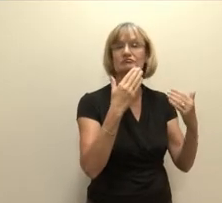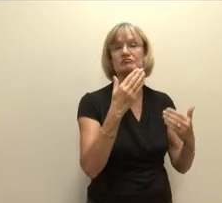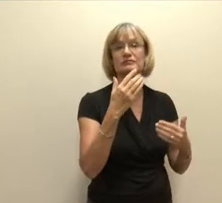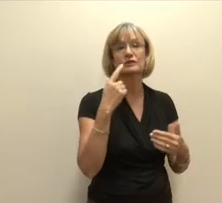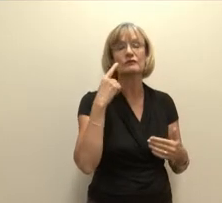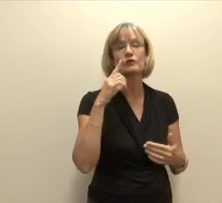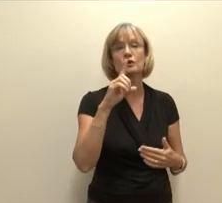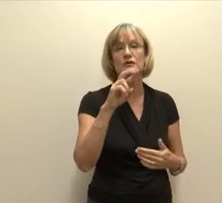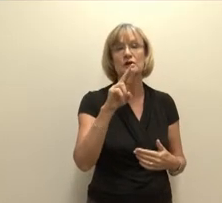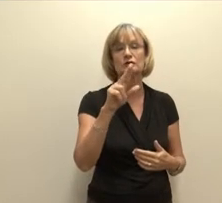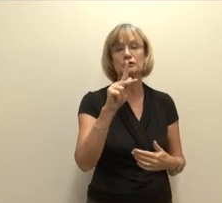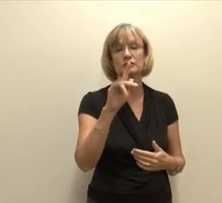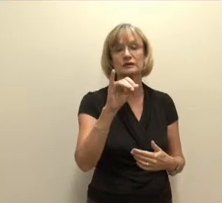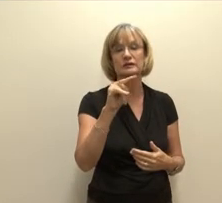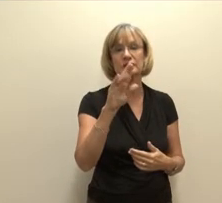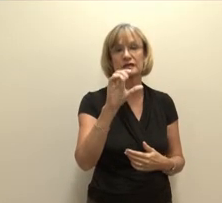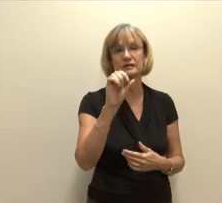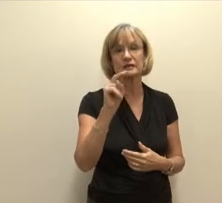courage.